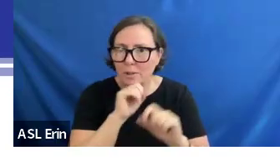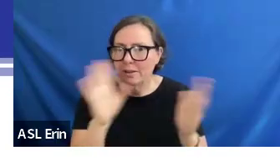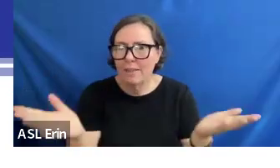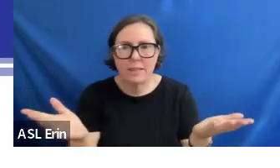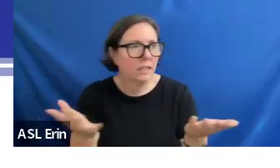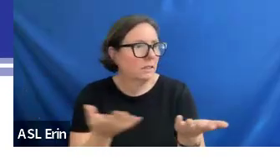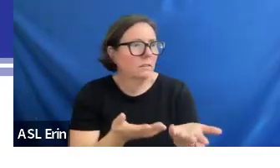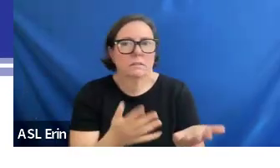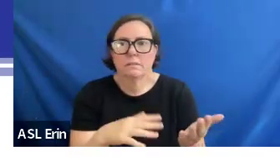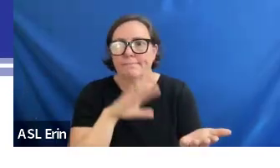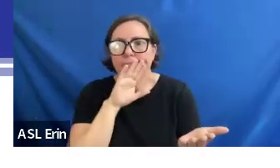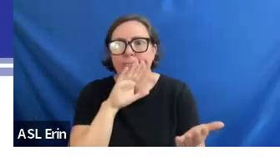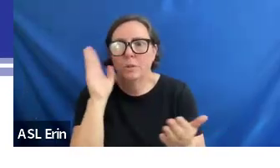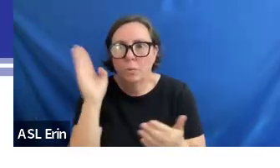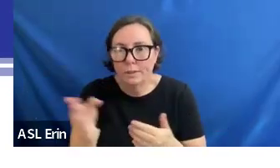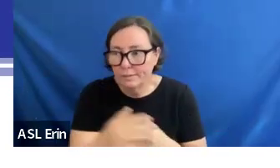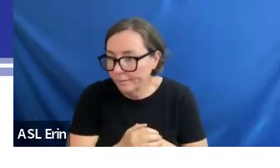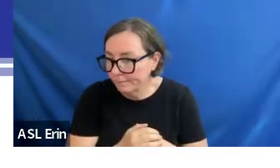computers, smartphones, things like that.